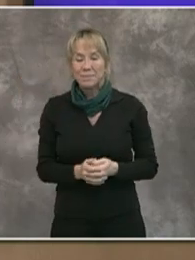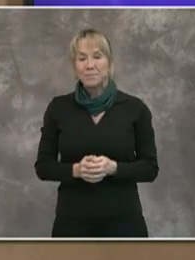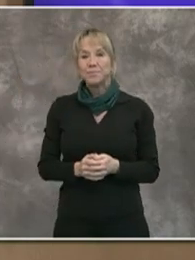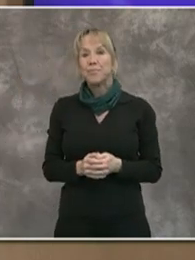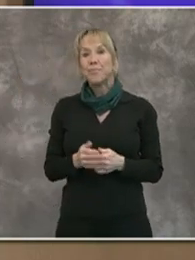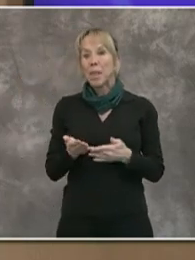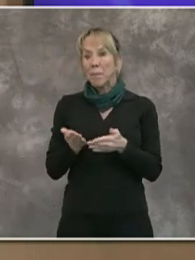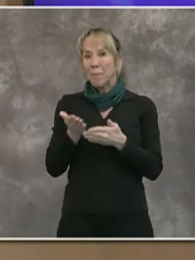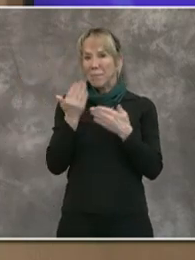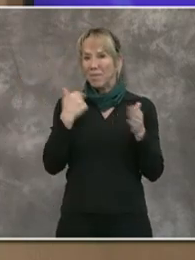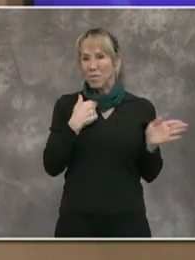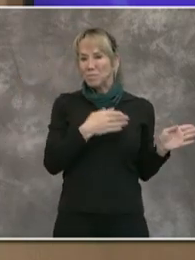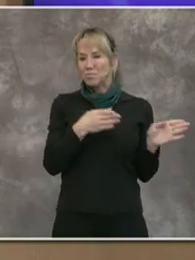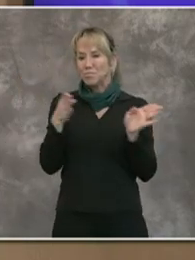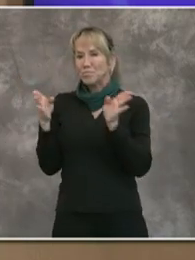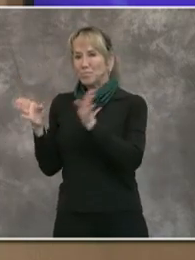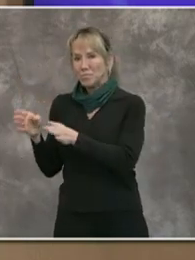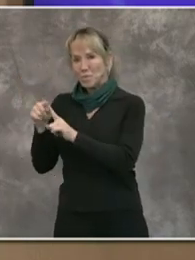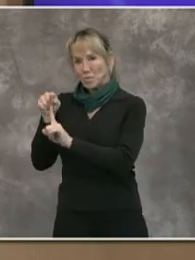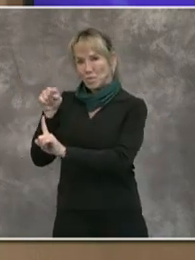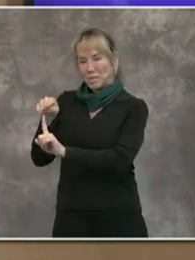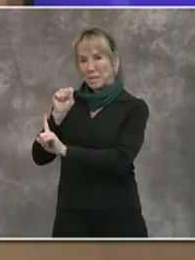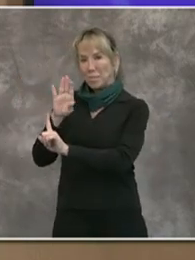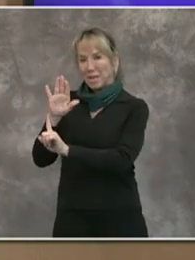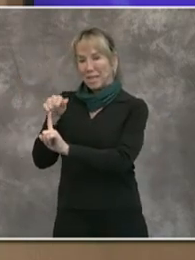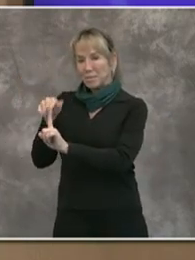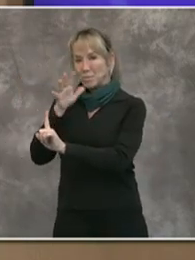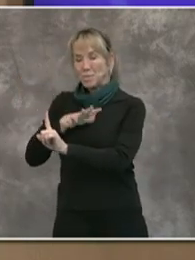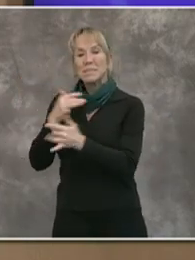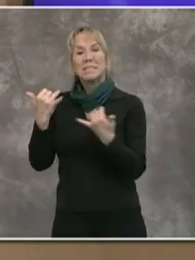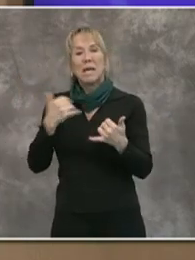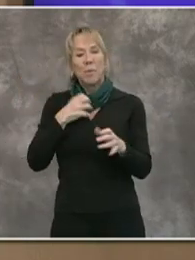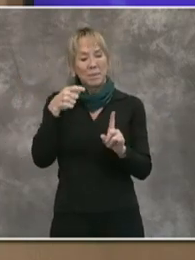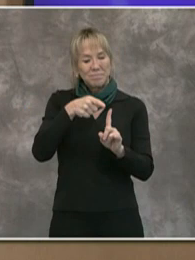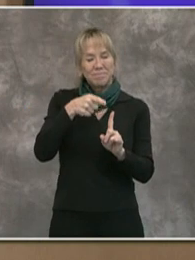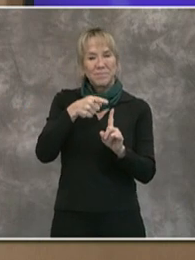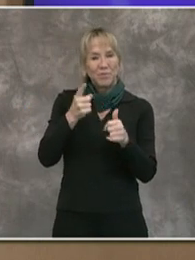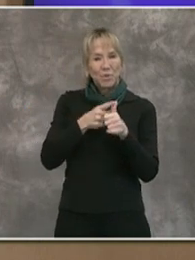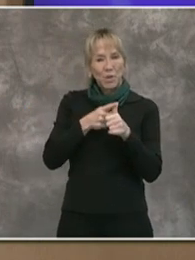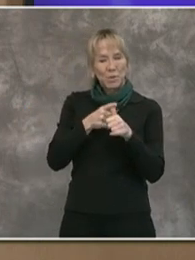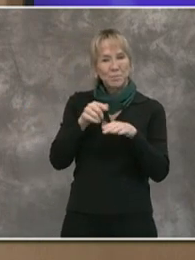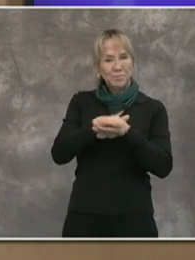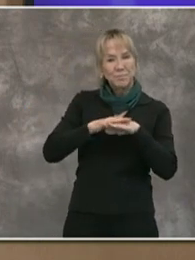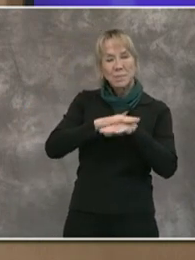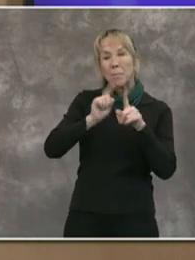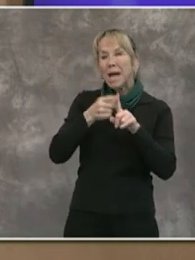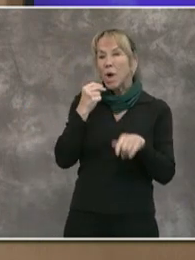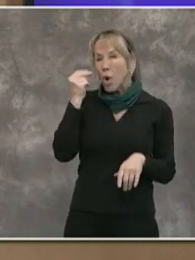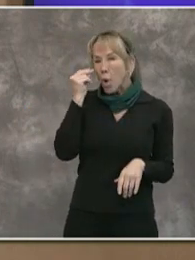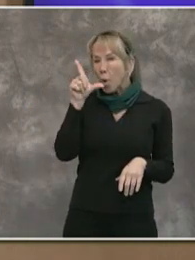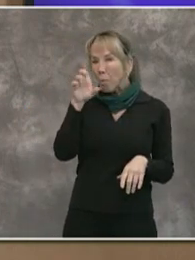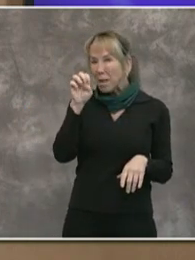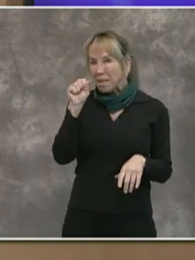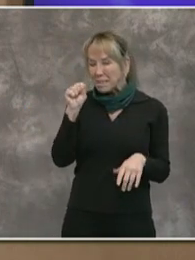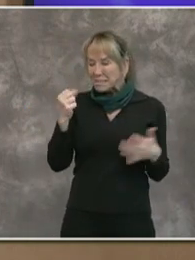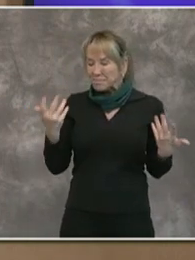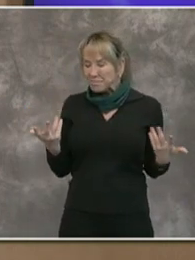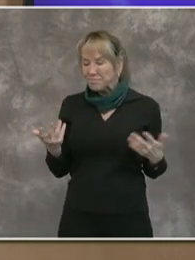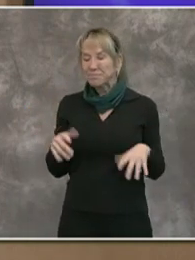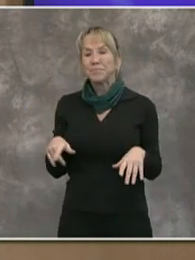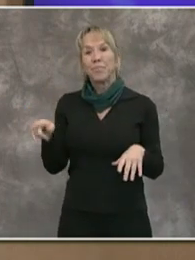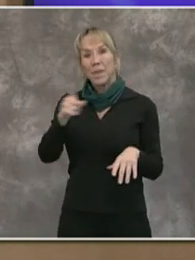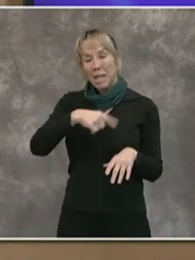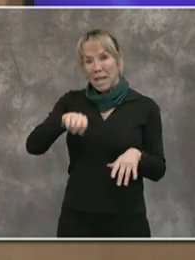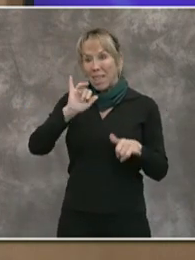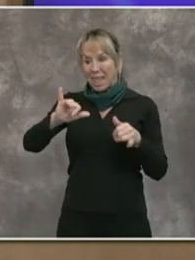homeless. We've been asked several times about the number of positive tests for the homeless, and while we previously have not reported these as separate from